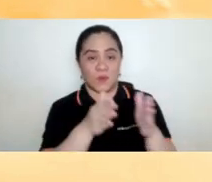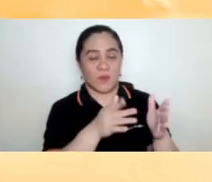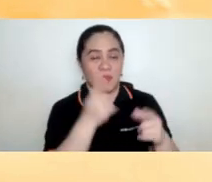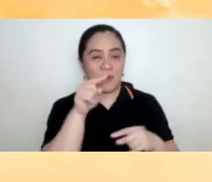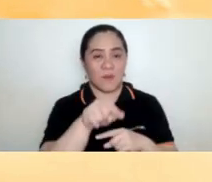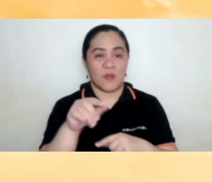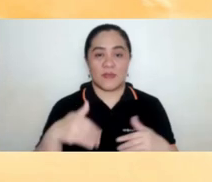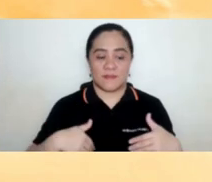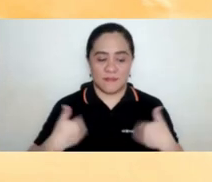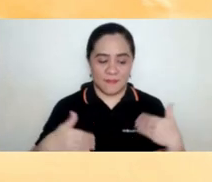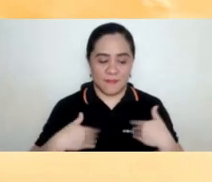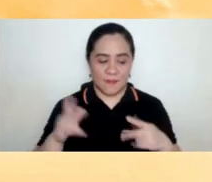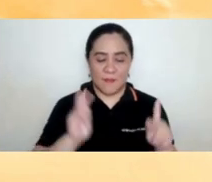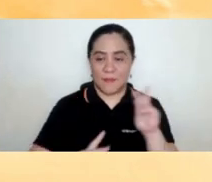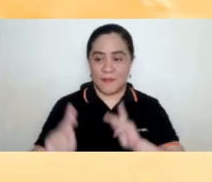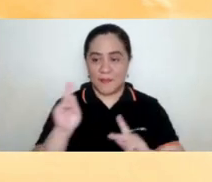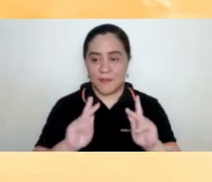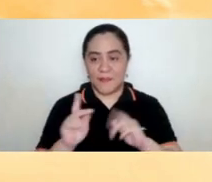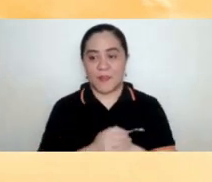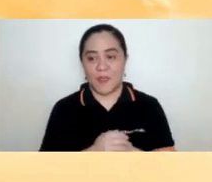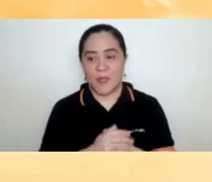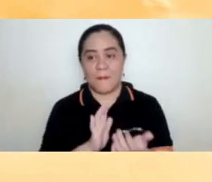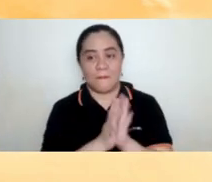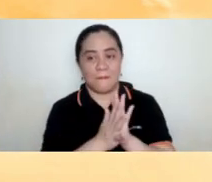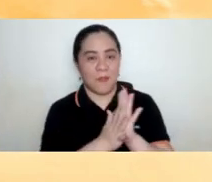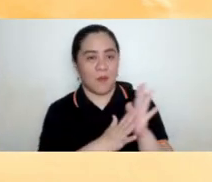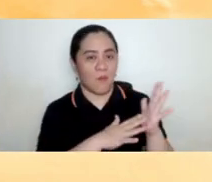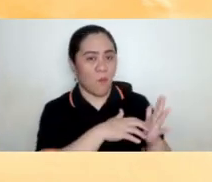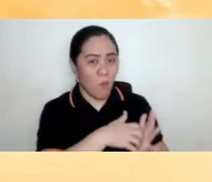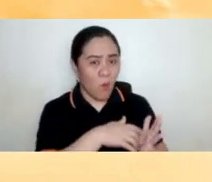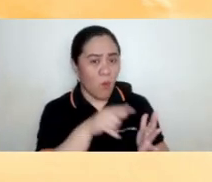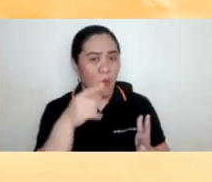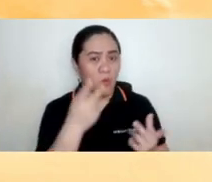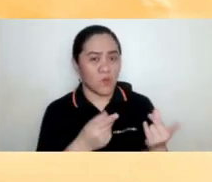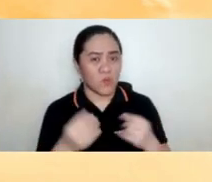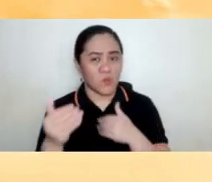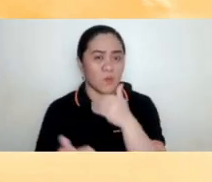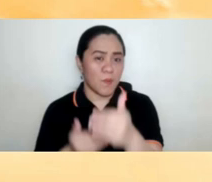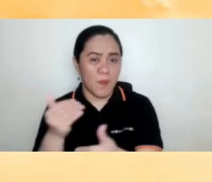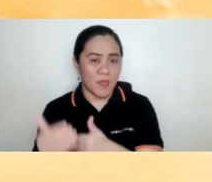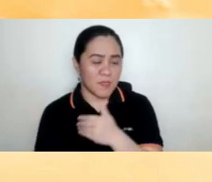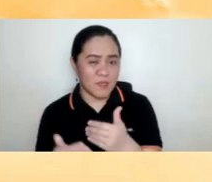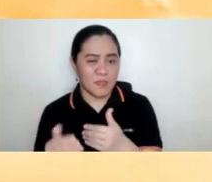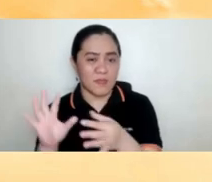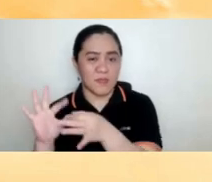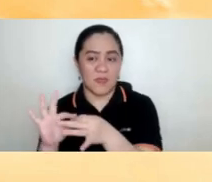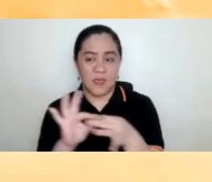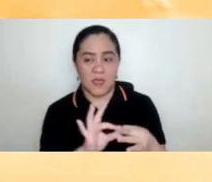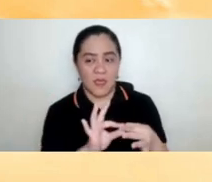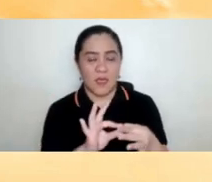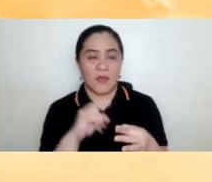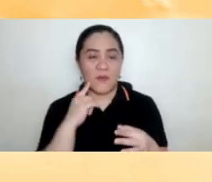young people, their vulnerability and protective mechanisms that's related to anxiety, the